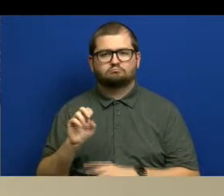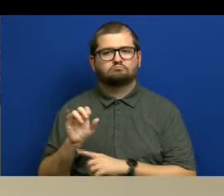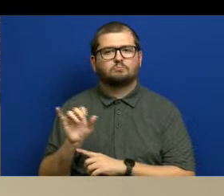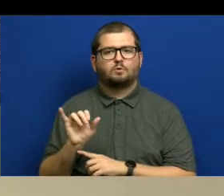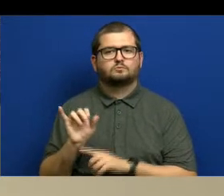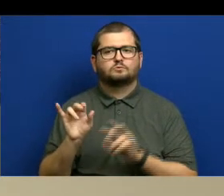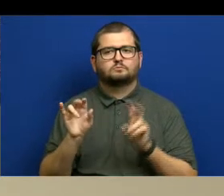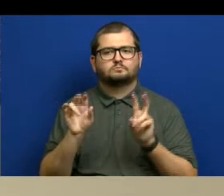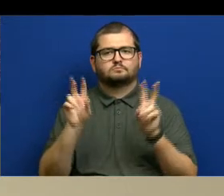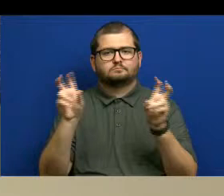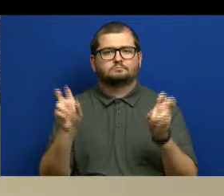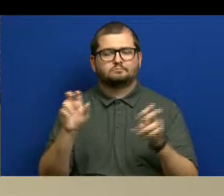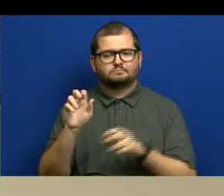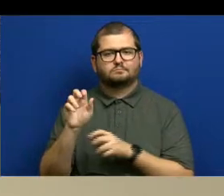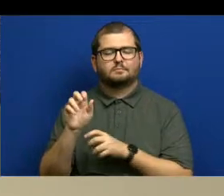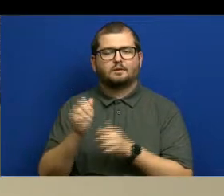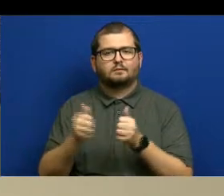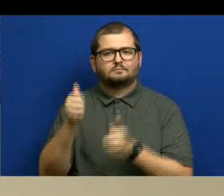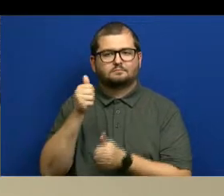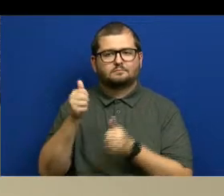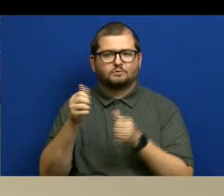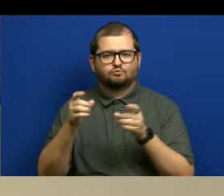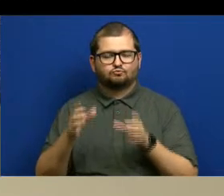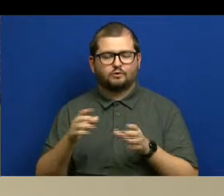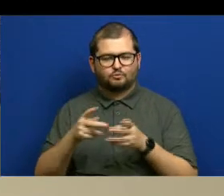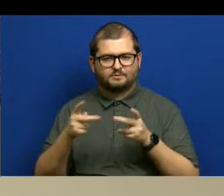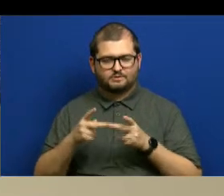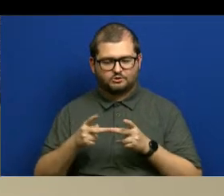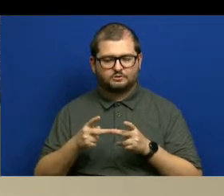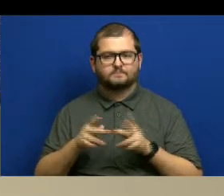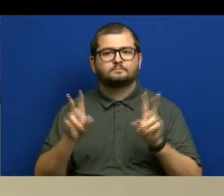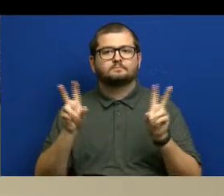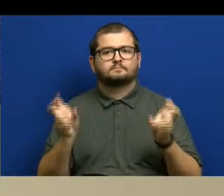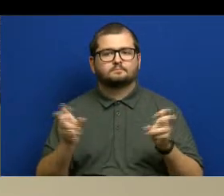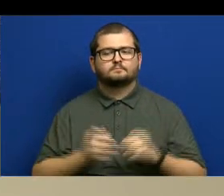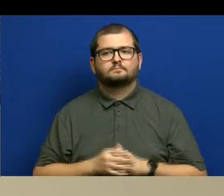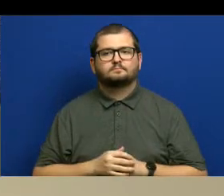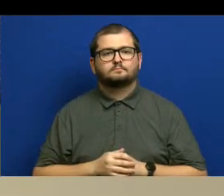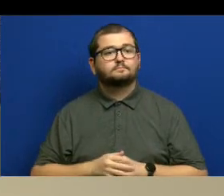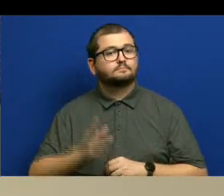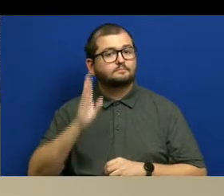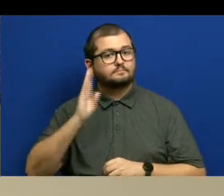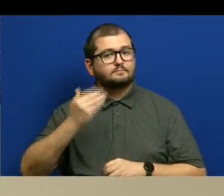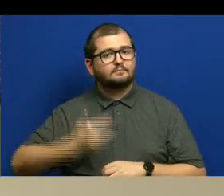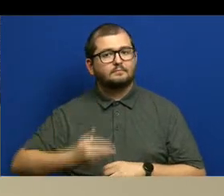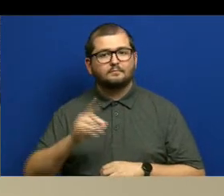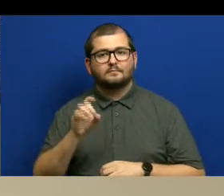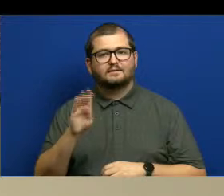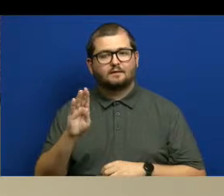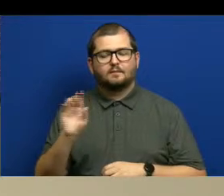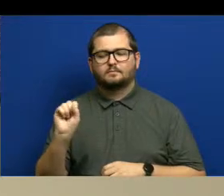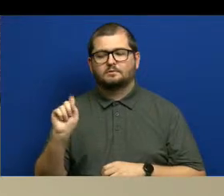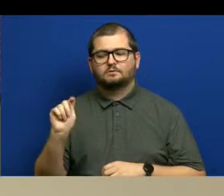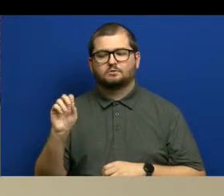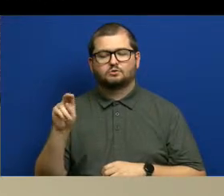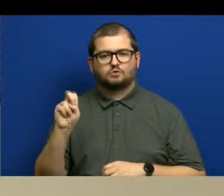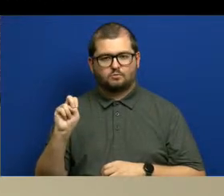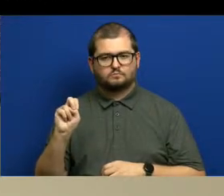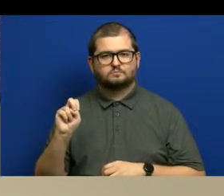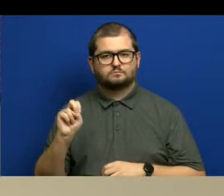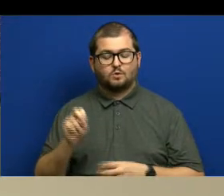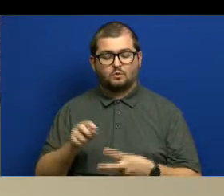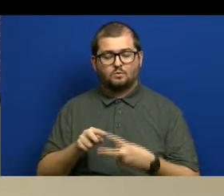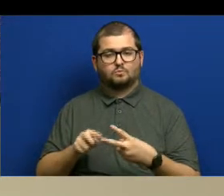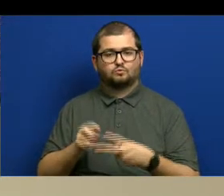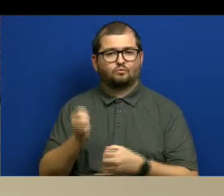the ED position. Her written comments are as follows. Hi, my name is Deb Stone. The 2